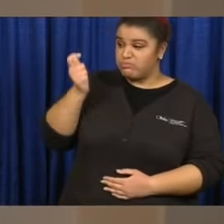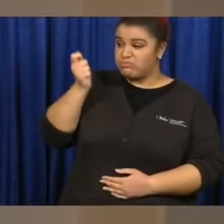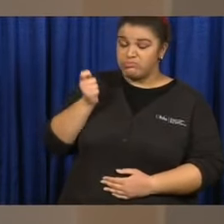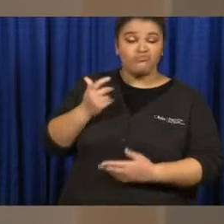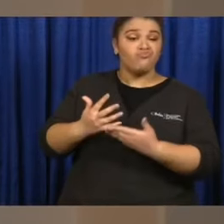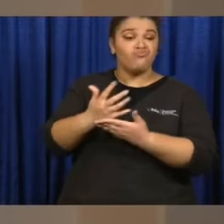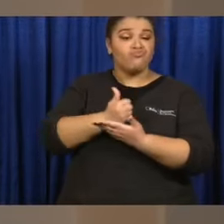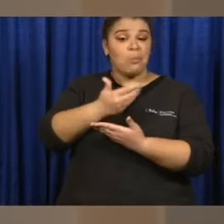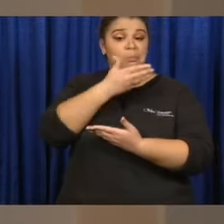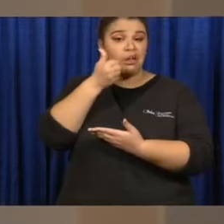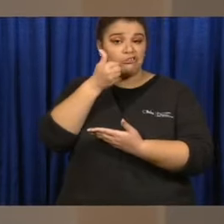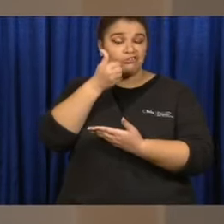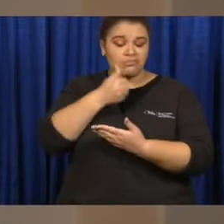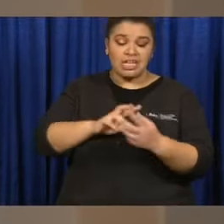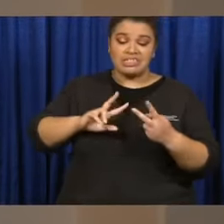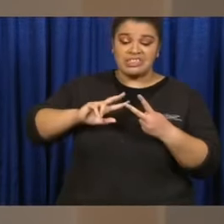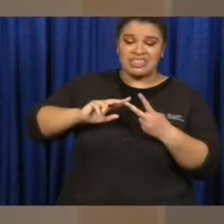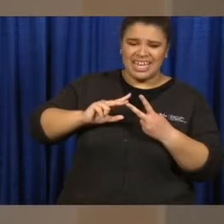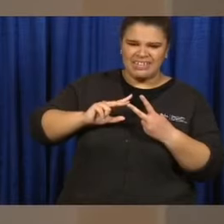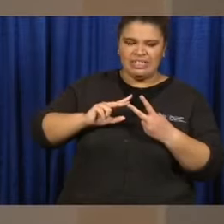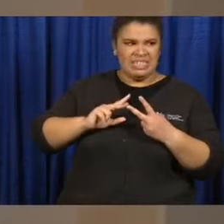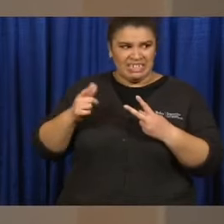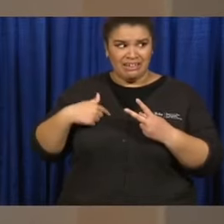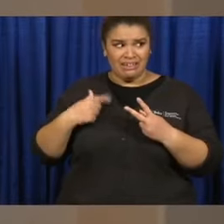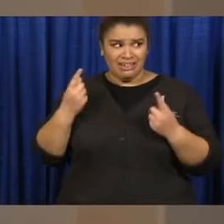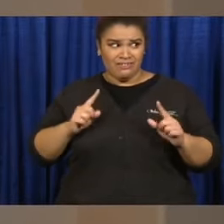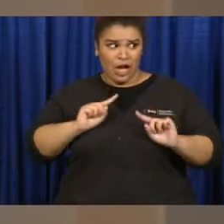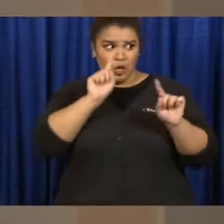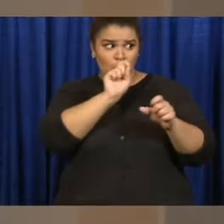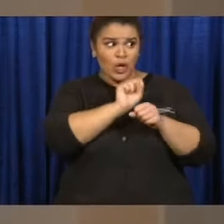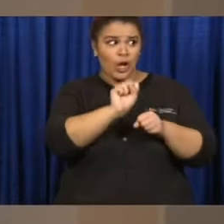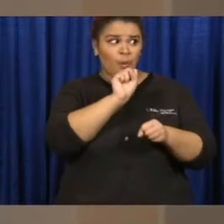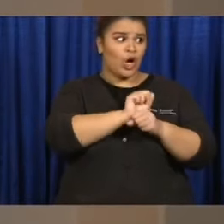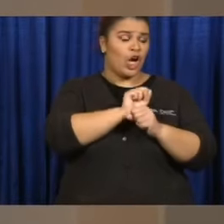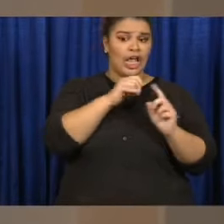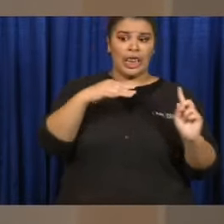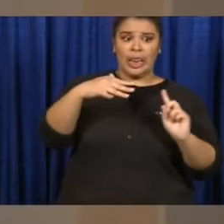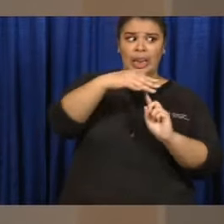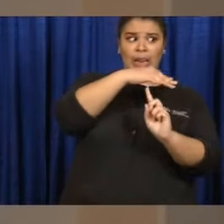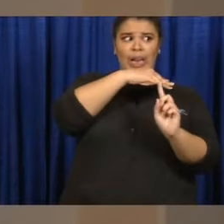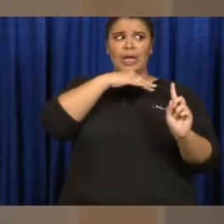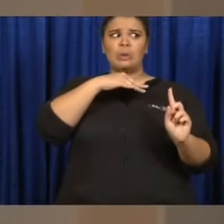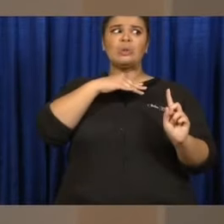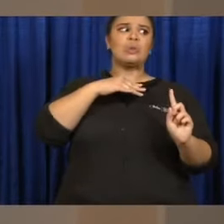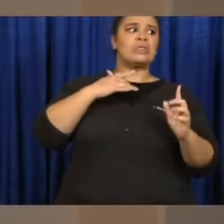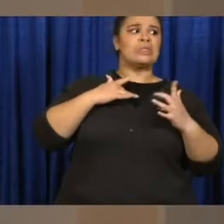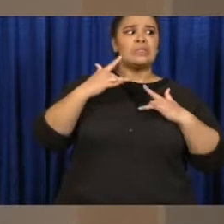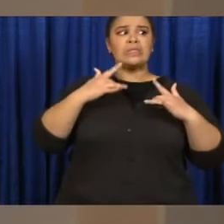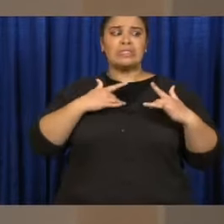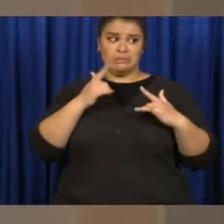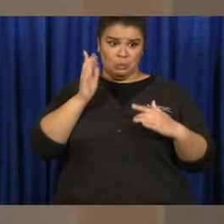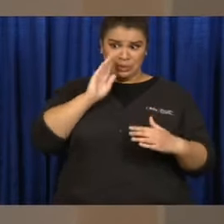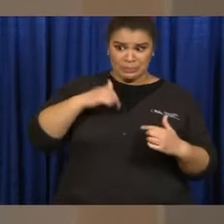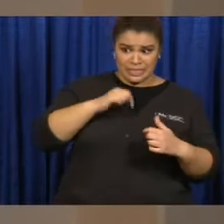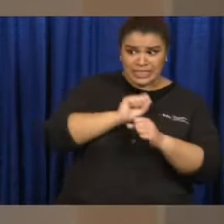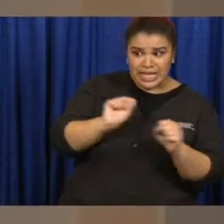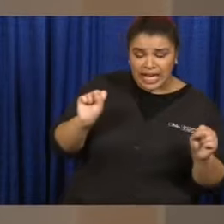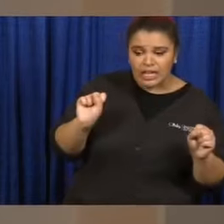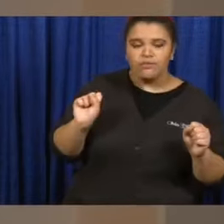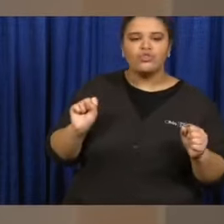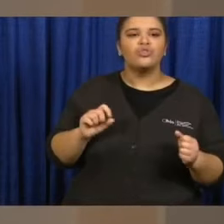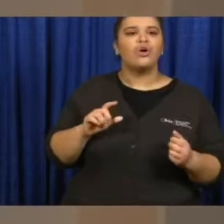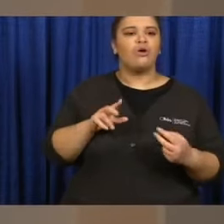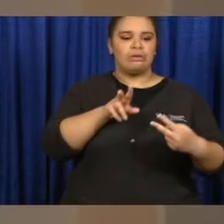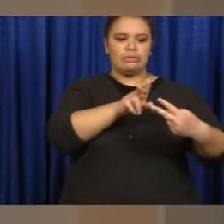about safety going to work for these places. So I guess my question is, what conversations have you had with these companies on those two